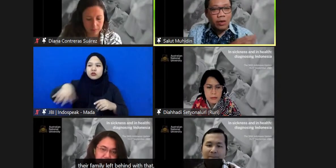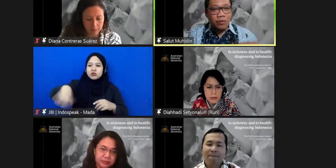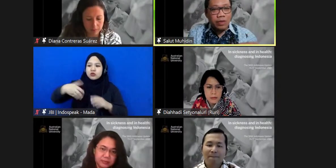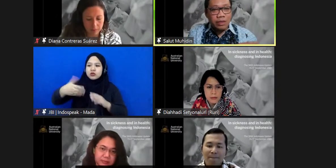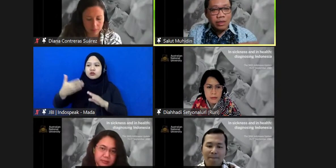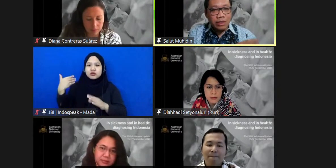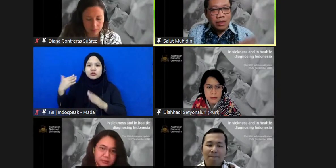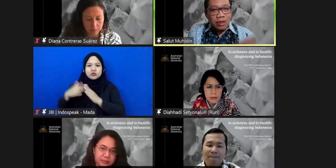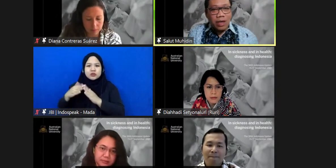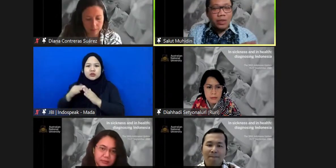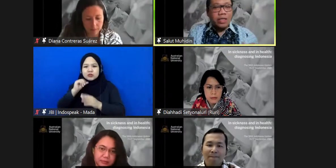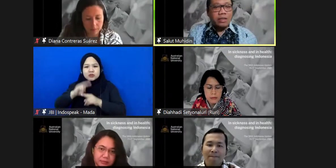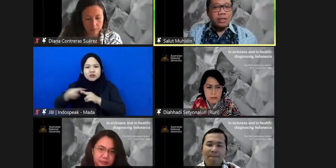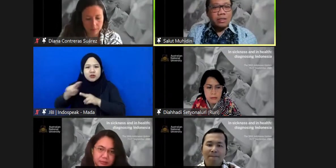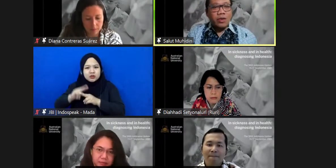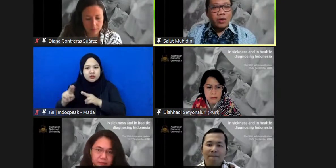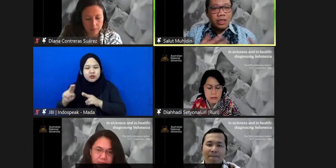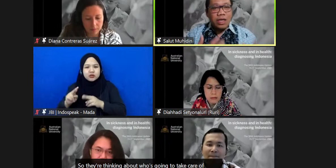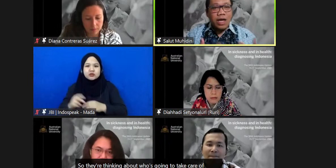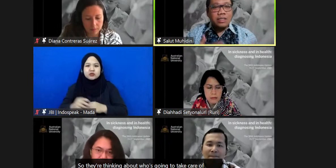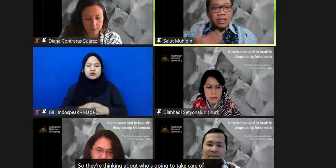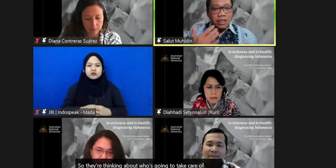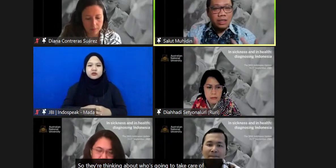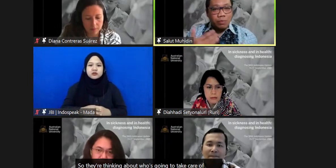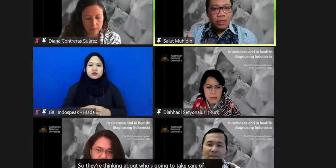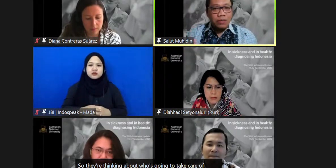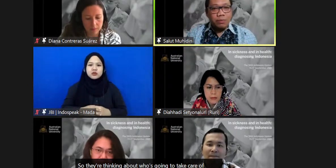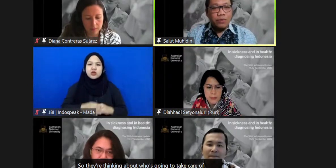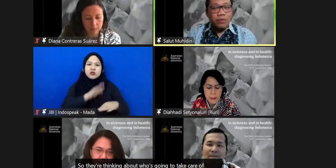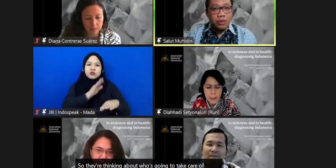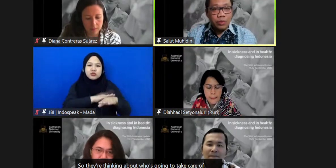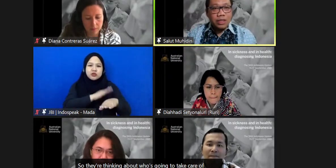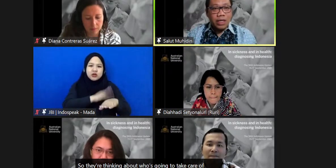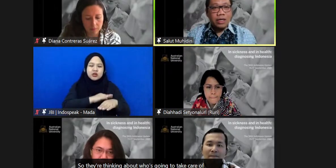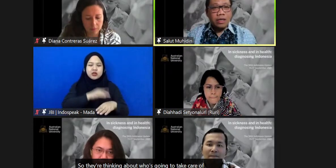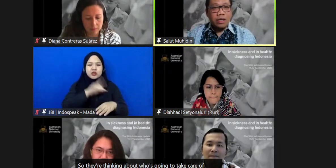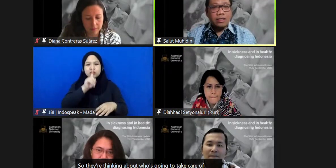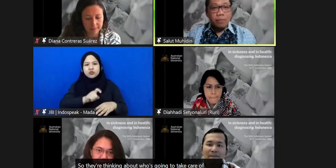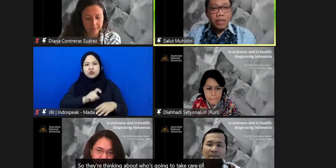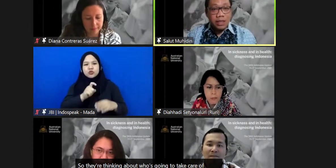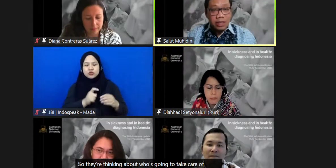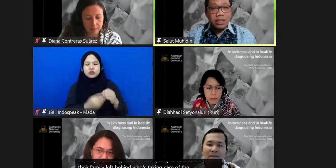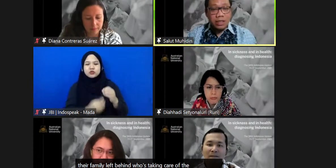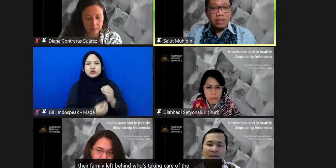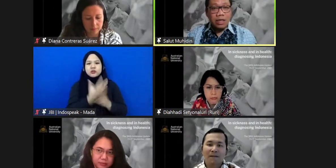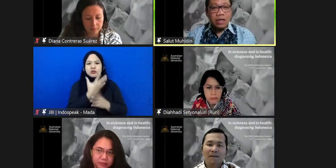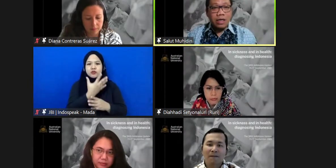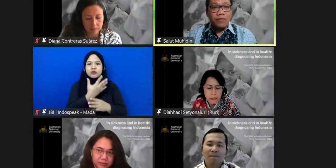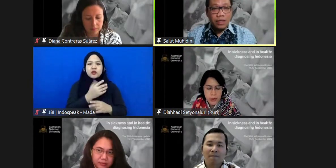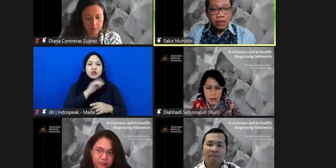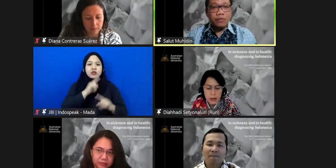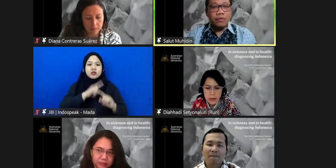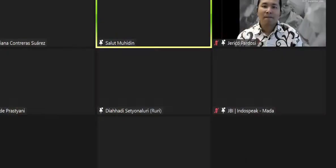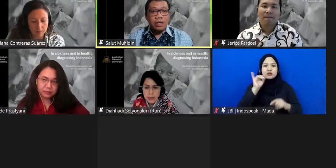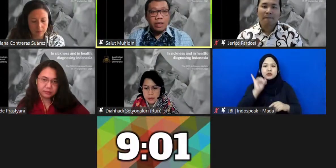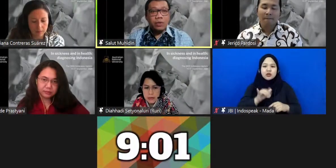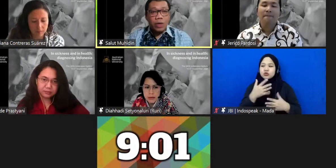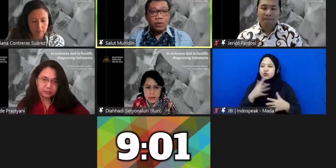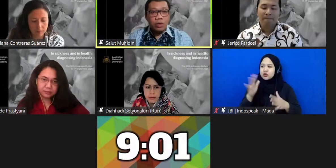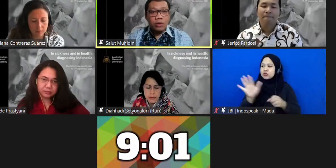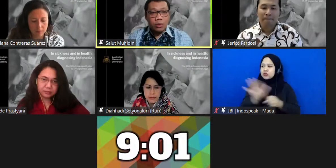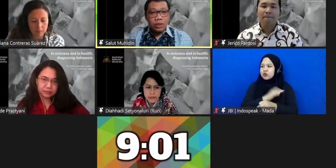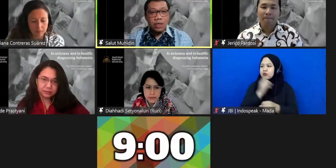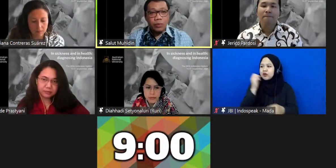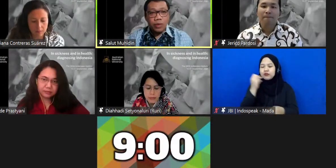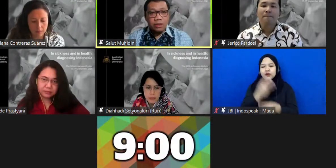care of the everything. So the culture needs to be improved as well there. So, but it is has effective in one